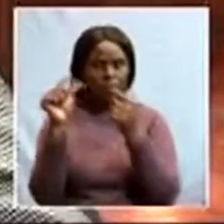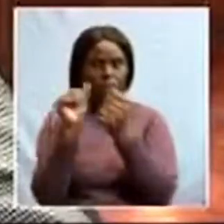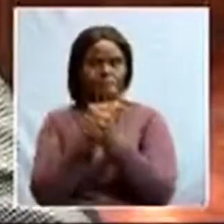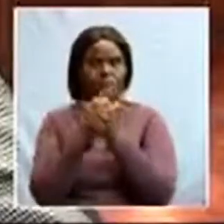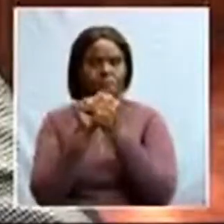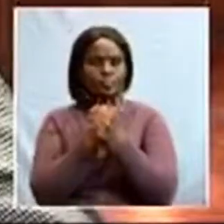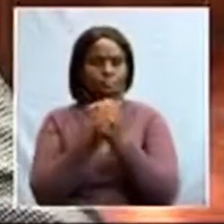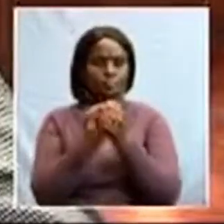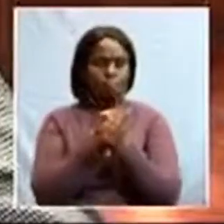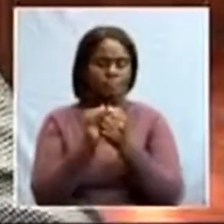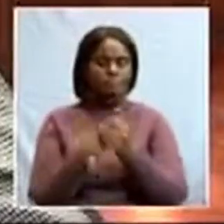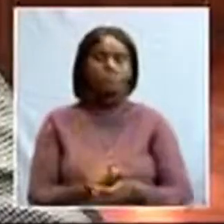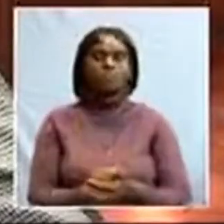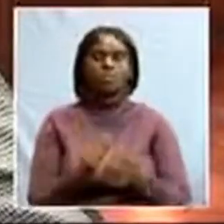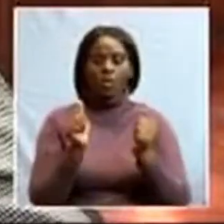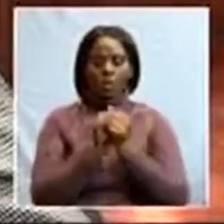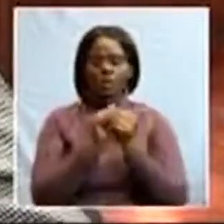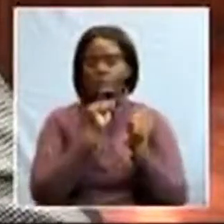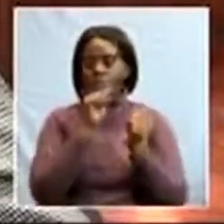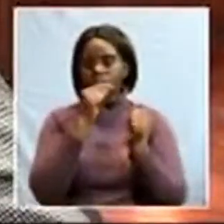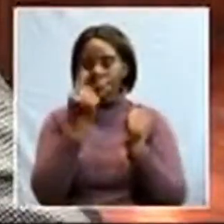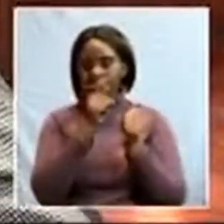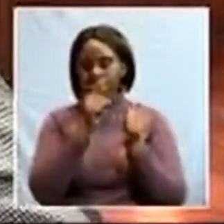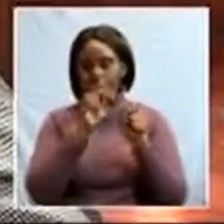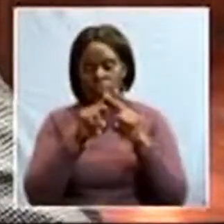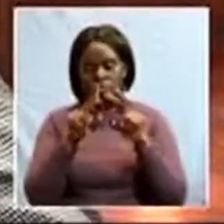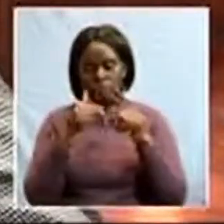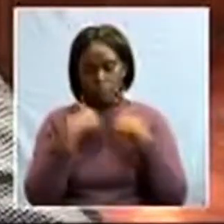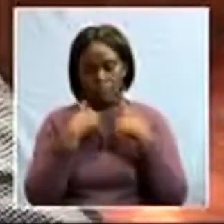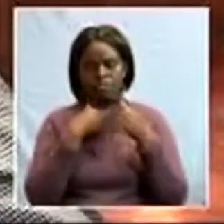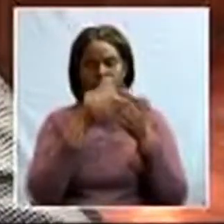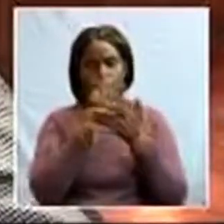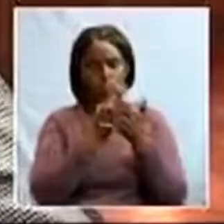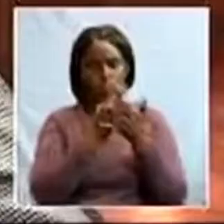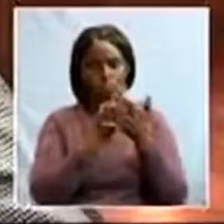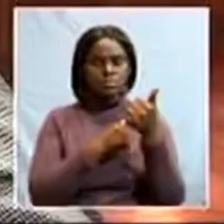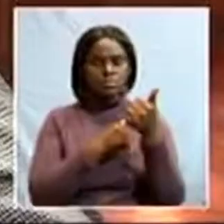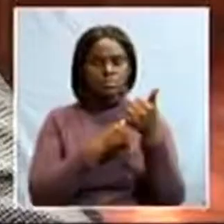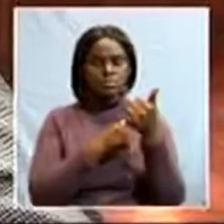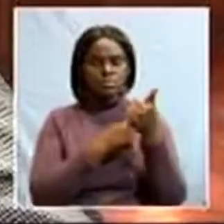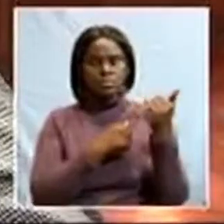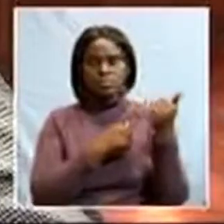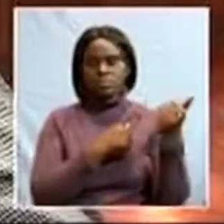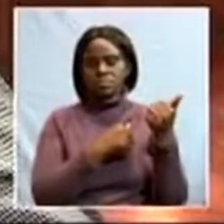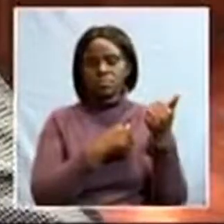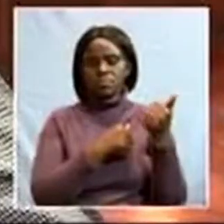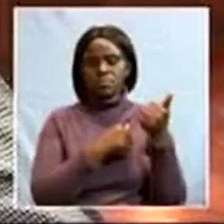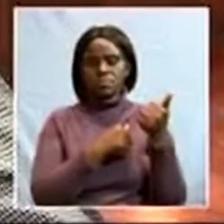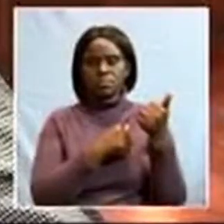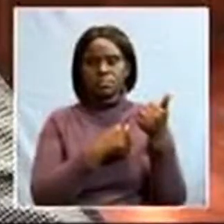damages. Then also apart from that, Chair, there are also some other